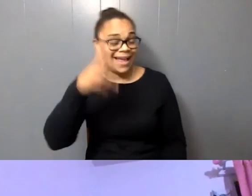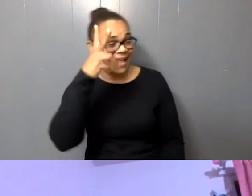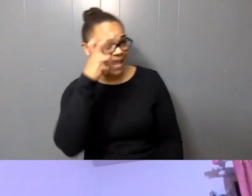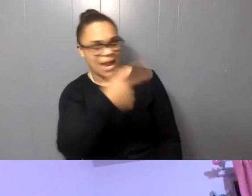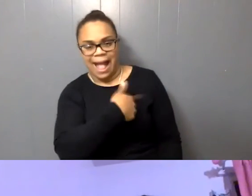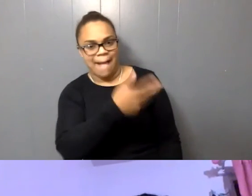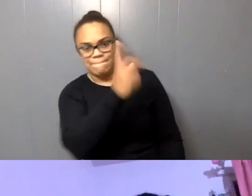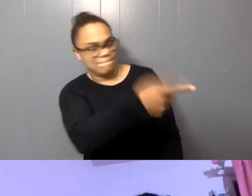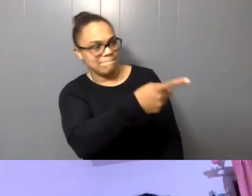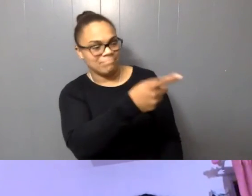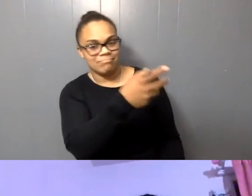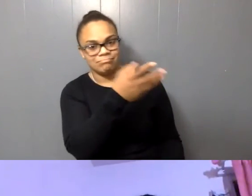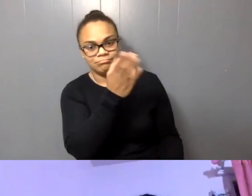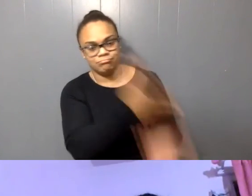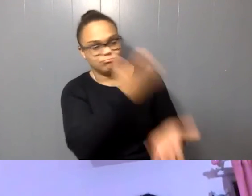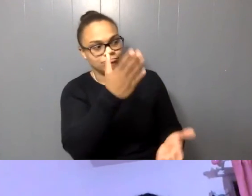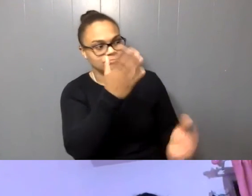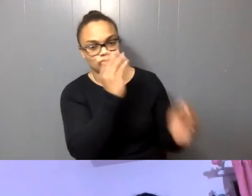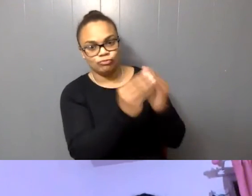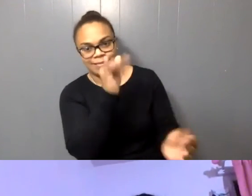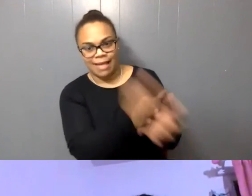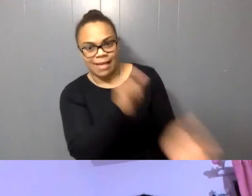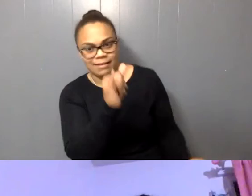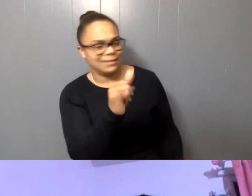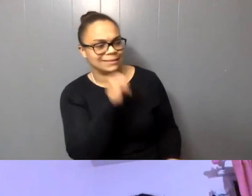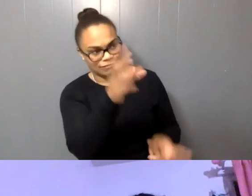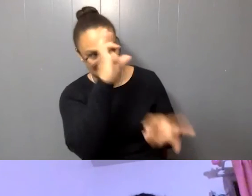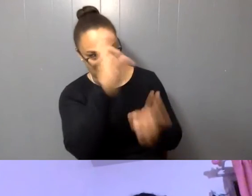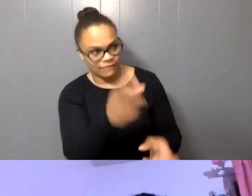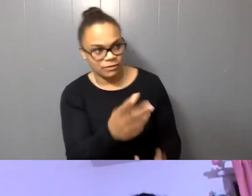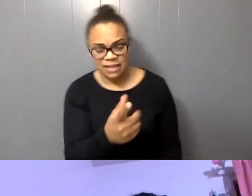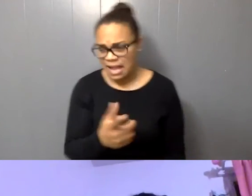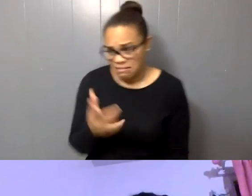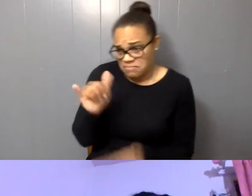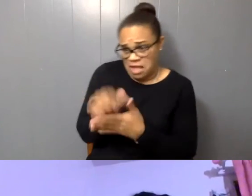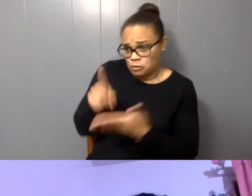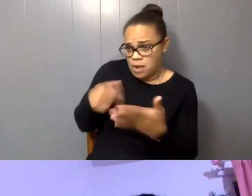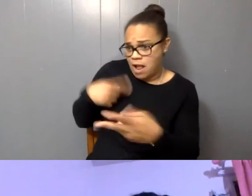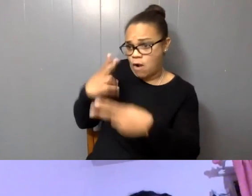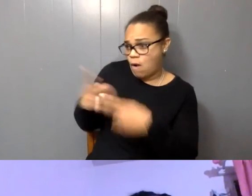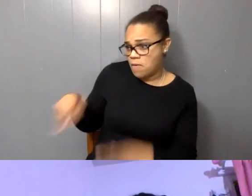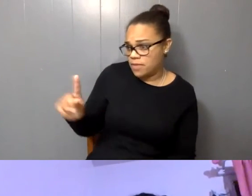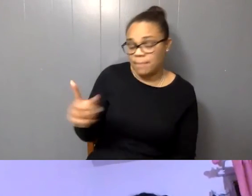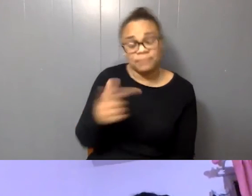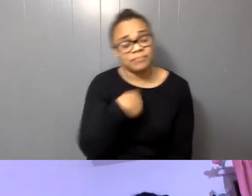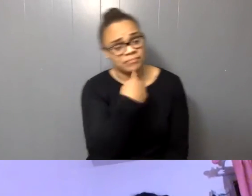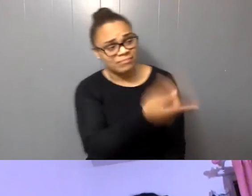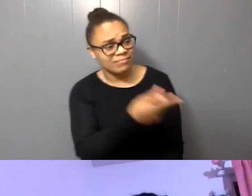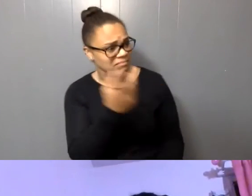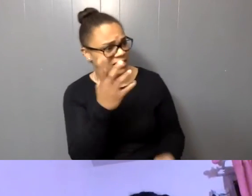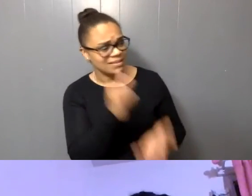And I've had somebody tell me, well, like that's just what I call them. And I'm like, well, that's something that's very derogatory towards them